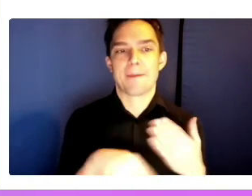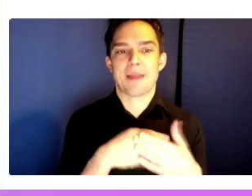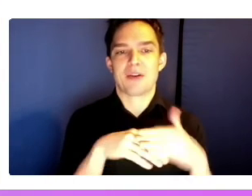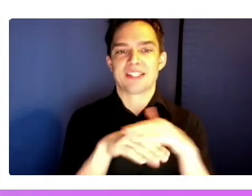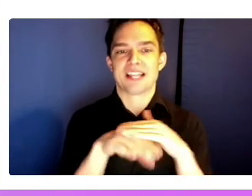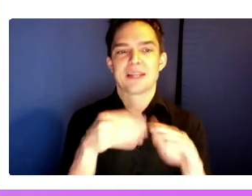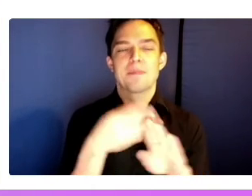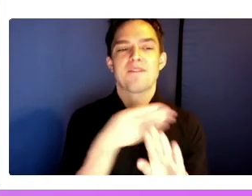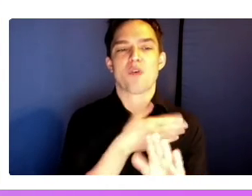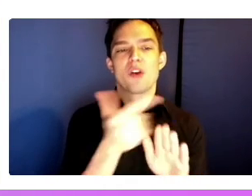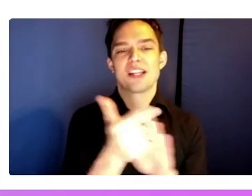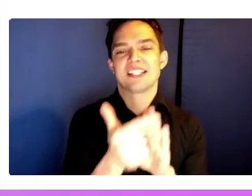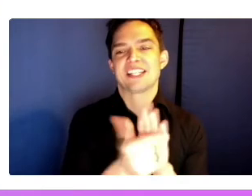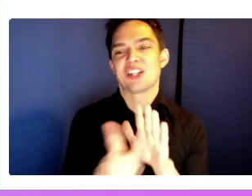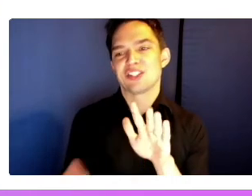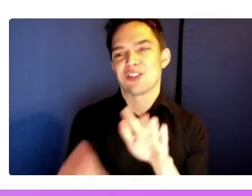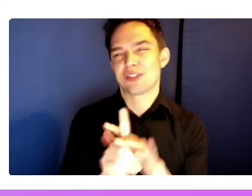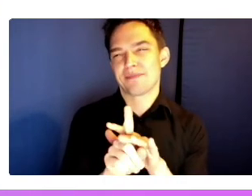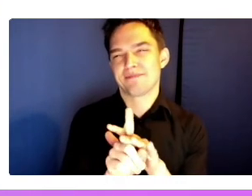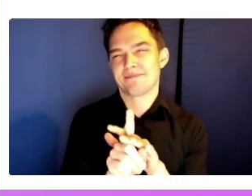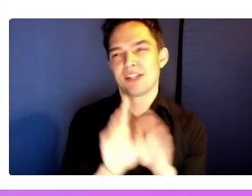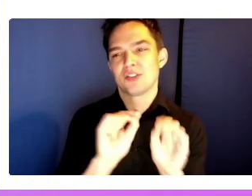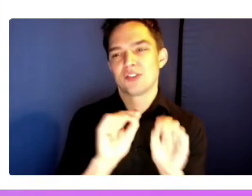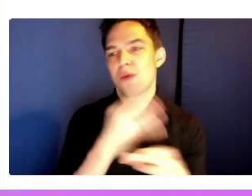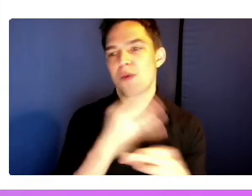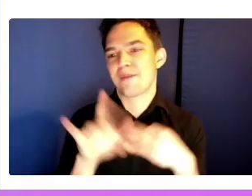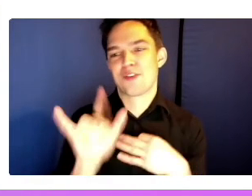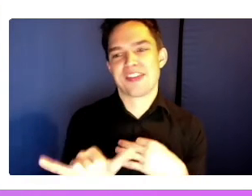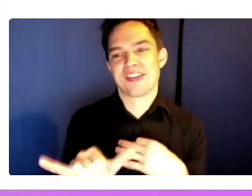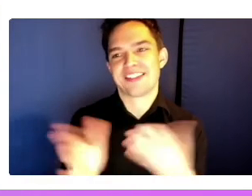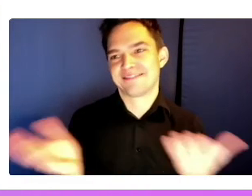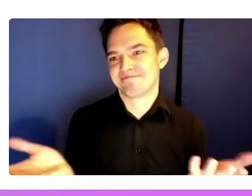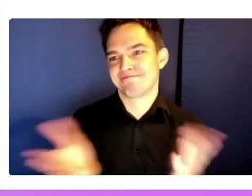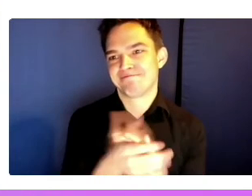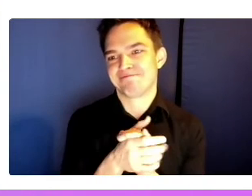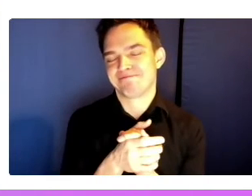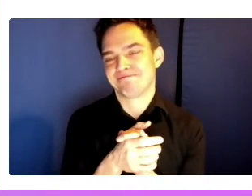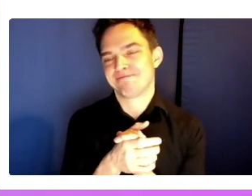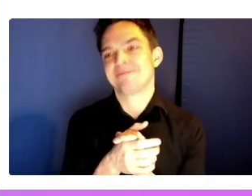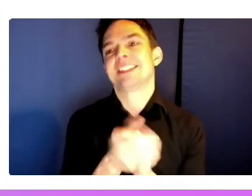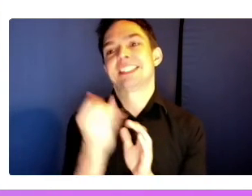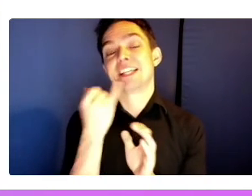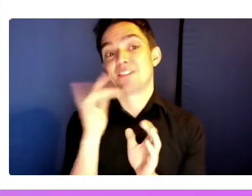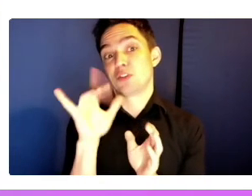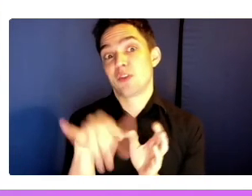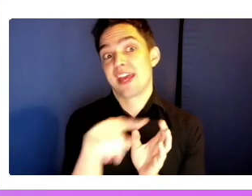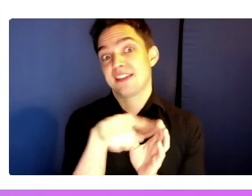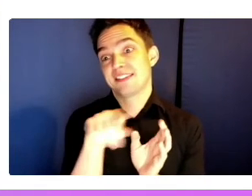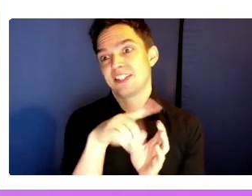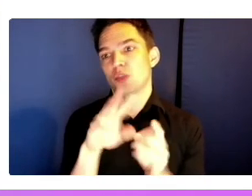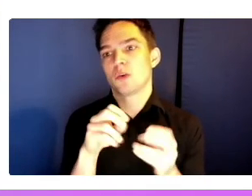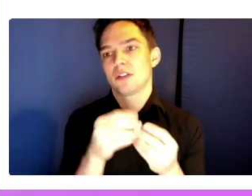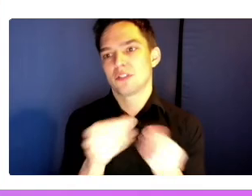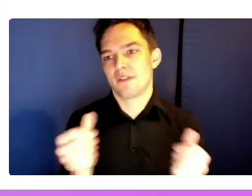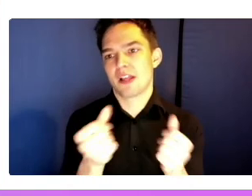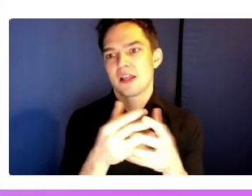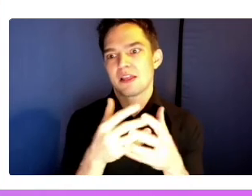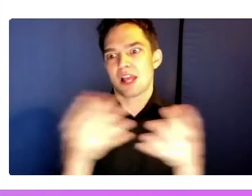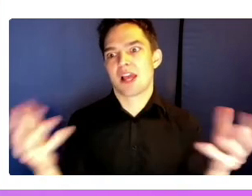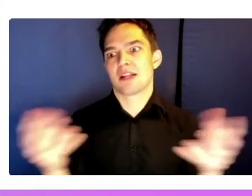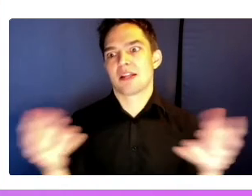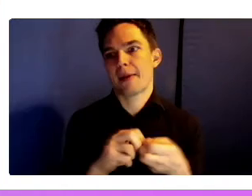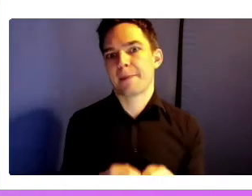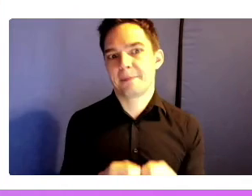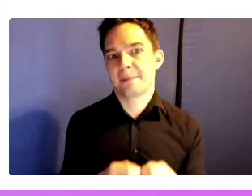before legal shows up. There's no replacement for this. Like if you do this, you'll solve a lot of problems. And